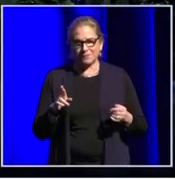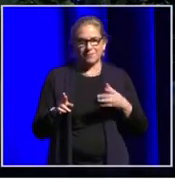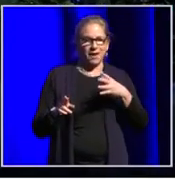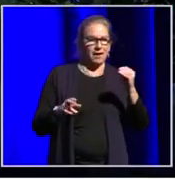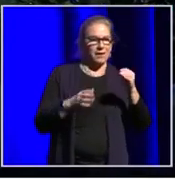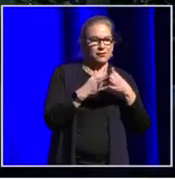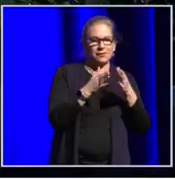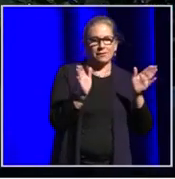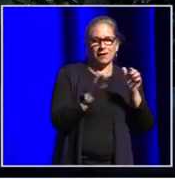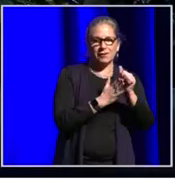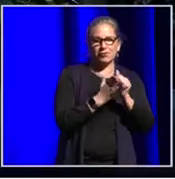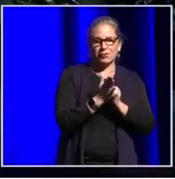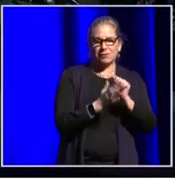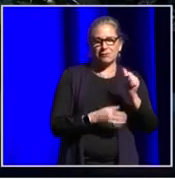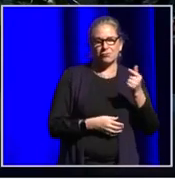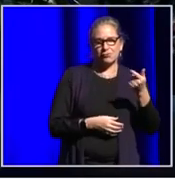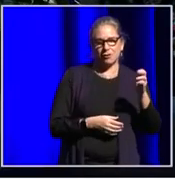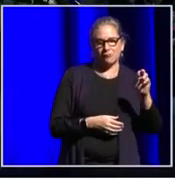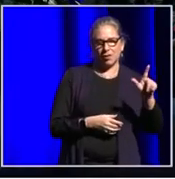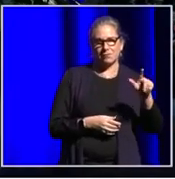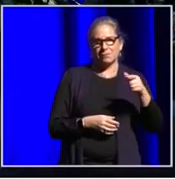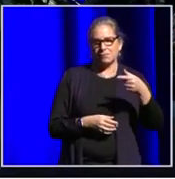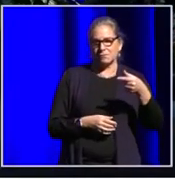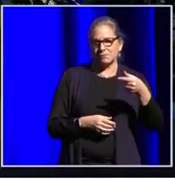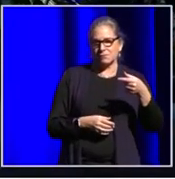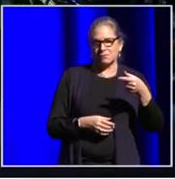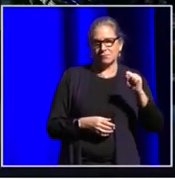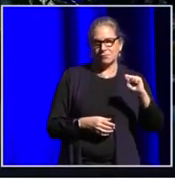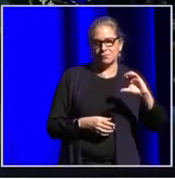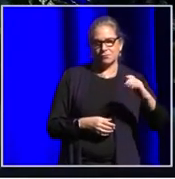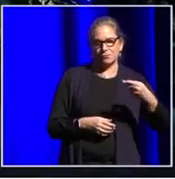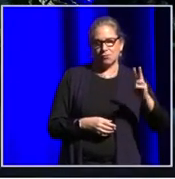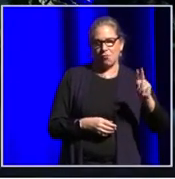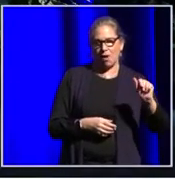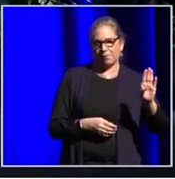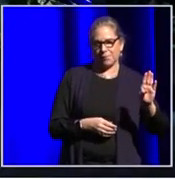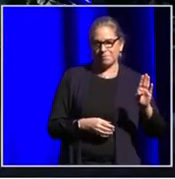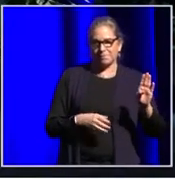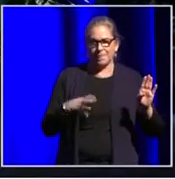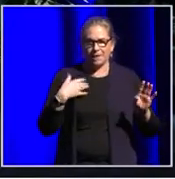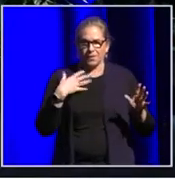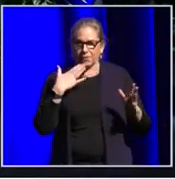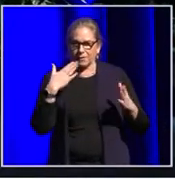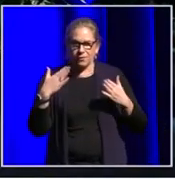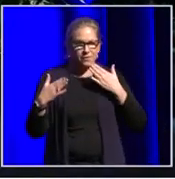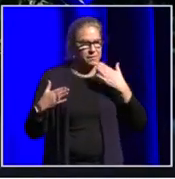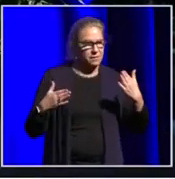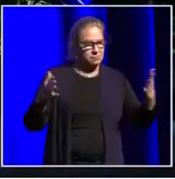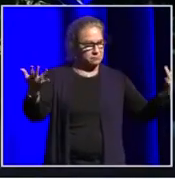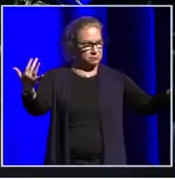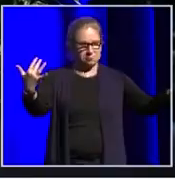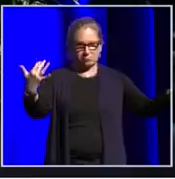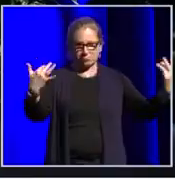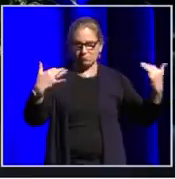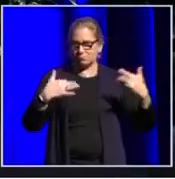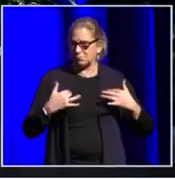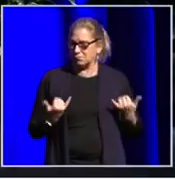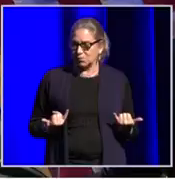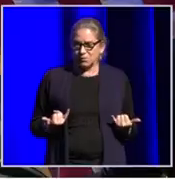to the judges who have joined us to officiate today's swearing-in ceremonies, particularly Chief Judge Anna Blackburn